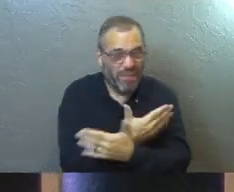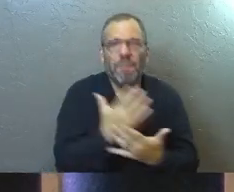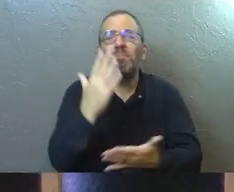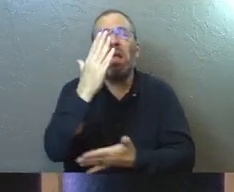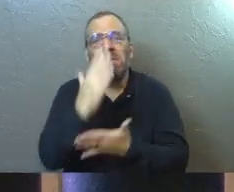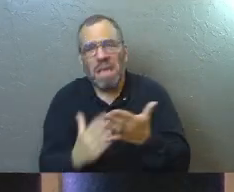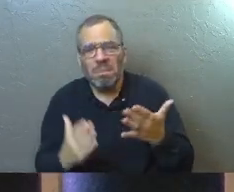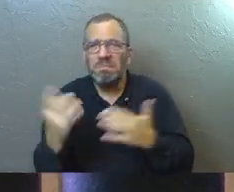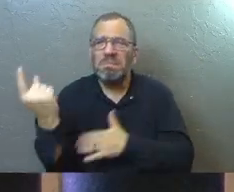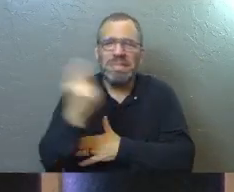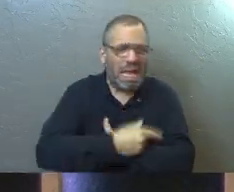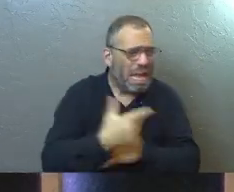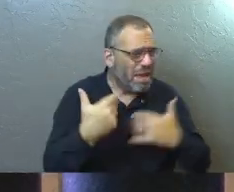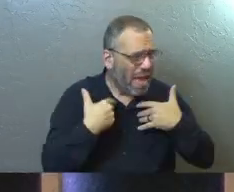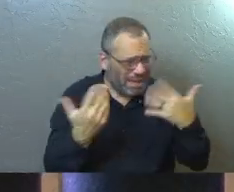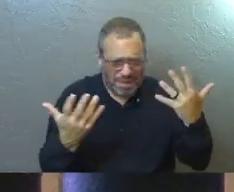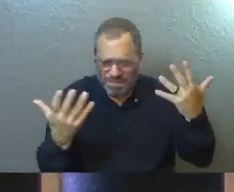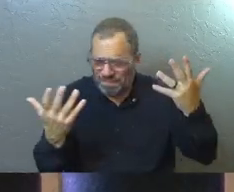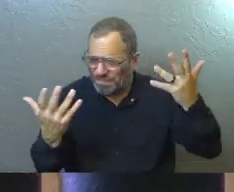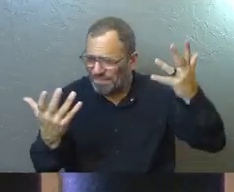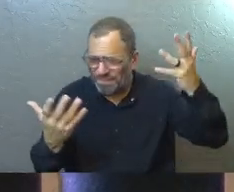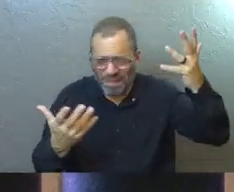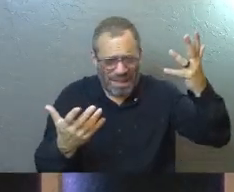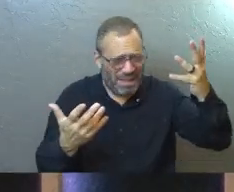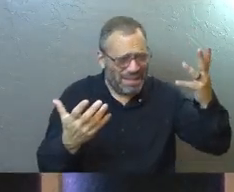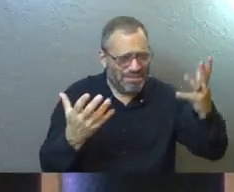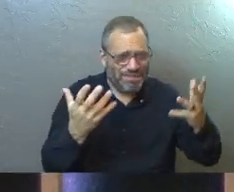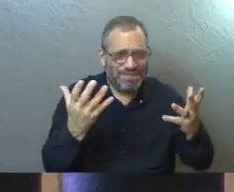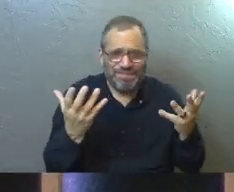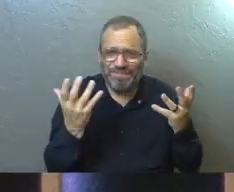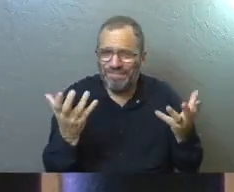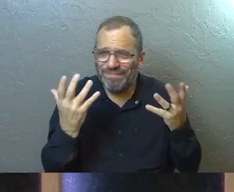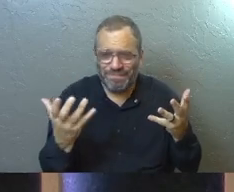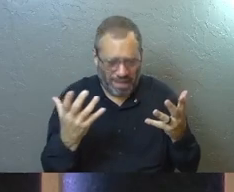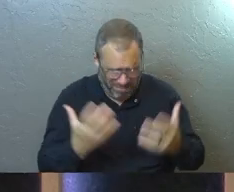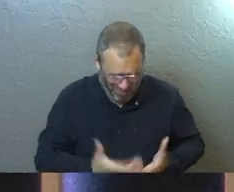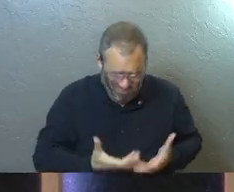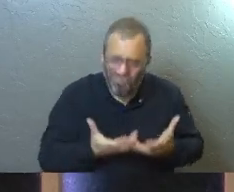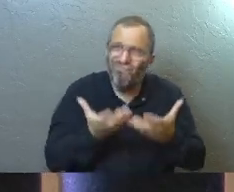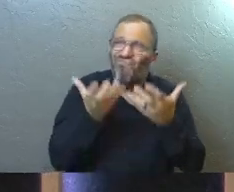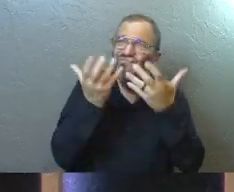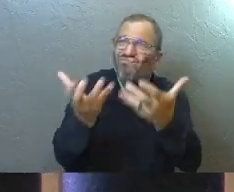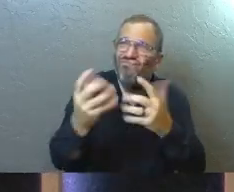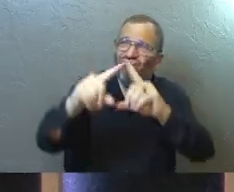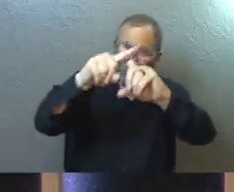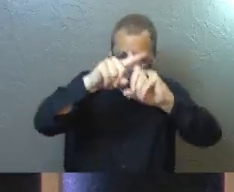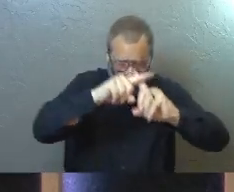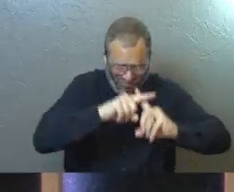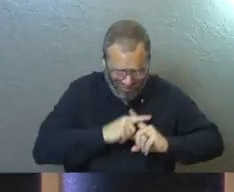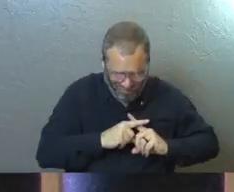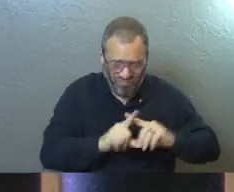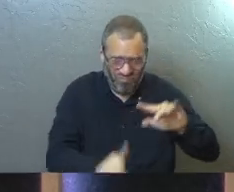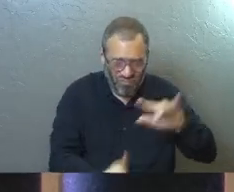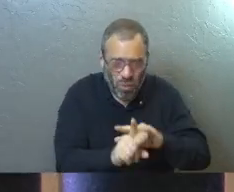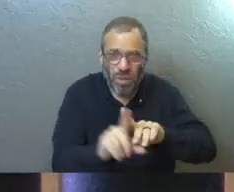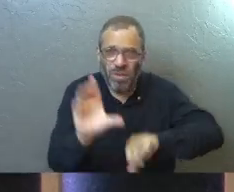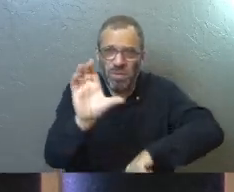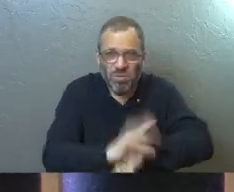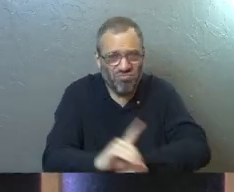I mean, some of us had that day where we gave our lives to Christ and we started coming to a church and